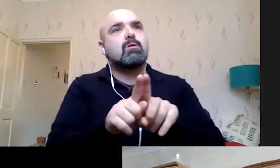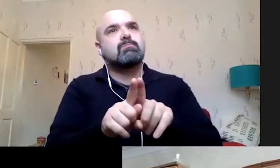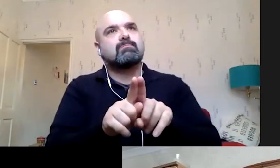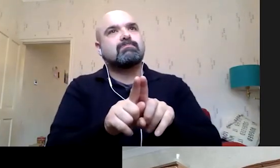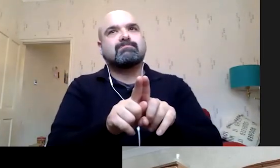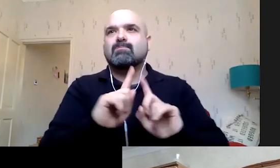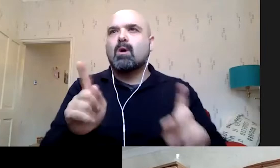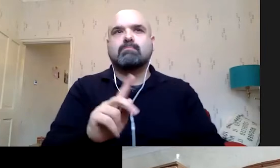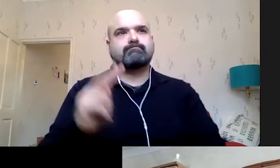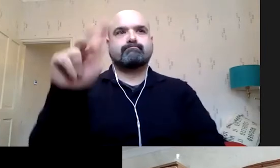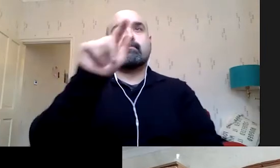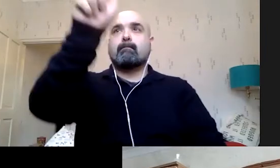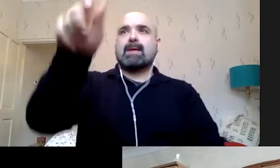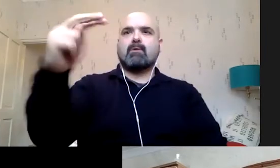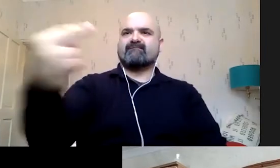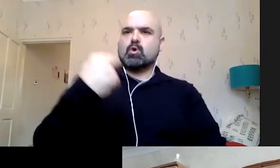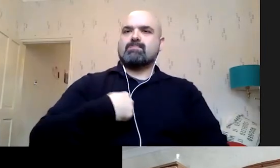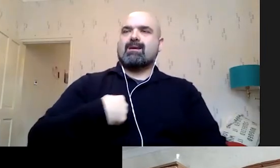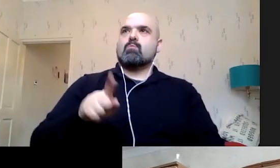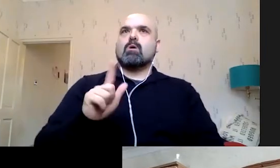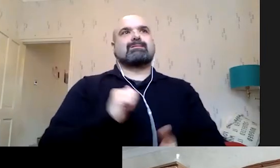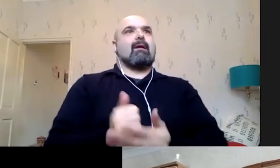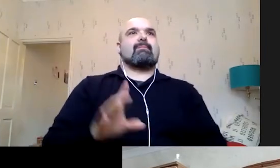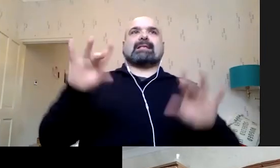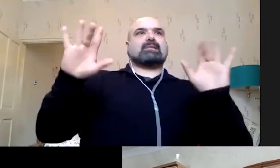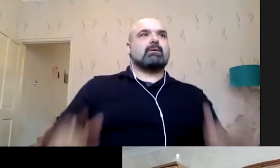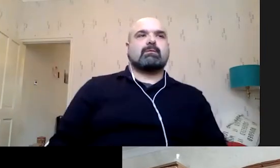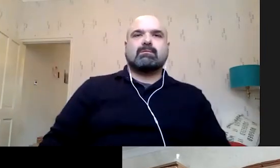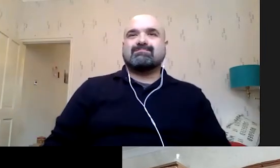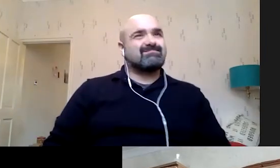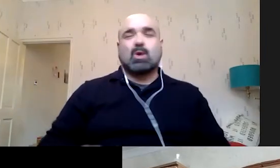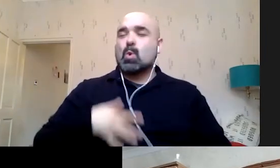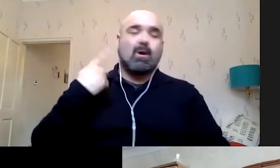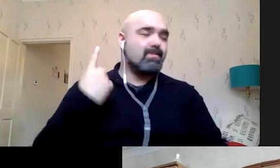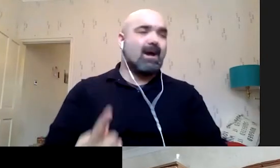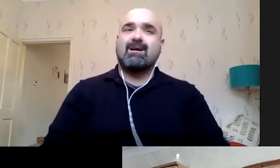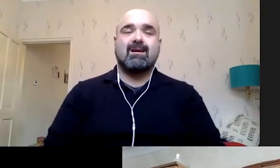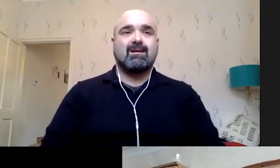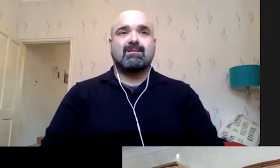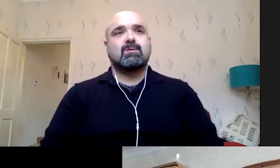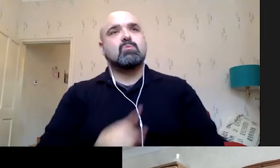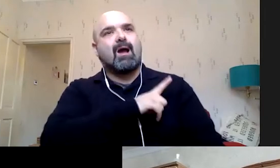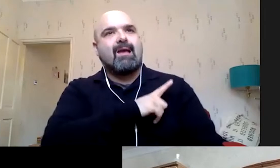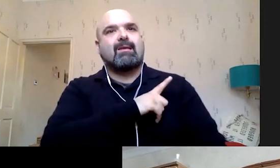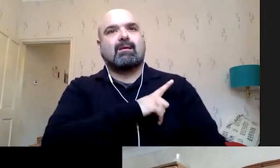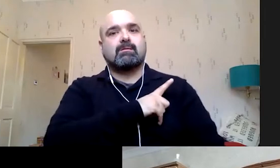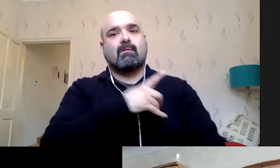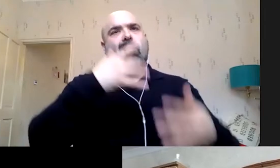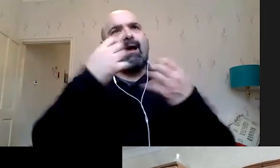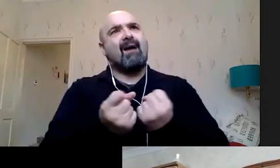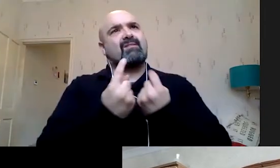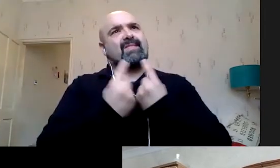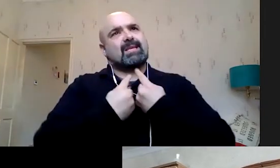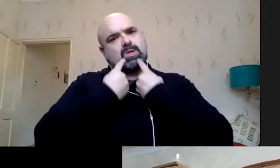seen as gay or LGBTQ in the sense of that you've got things to say